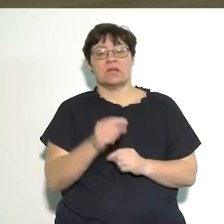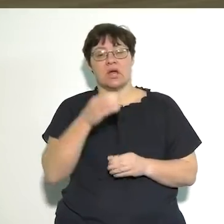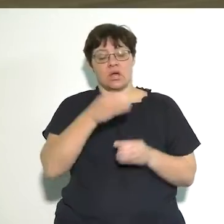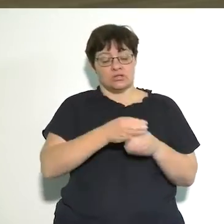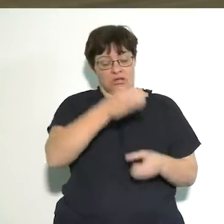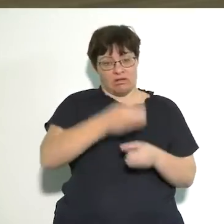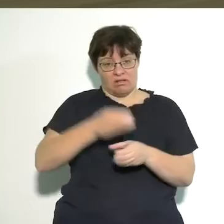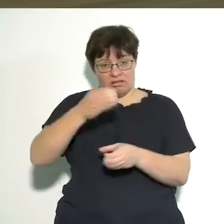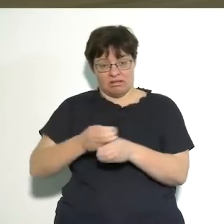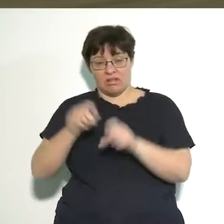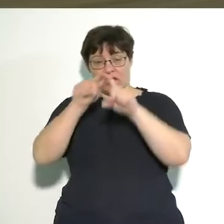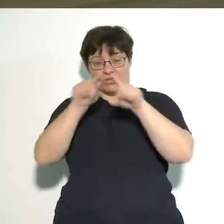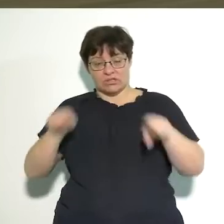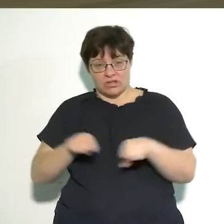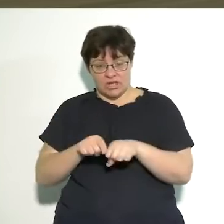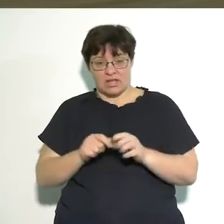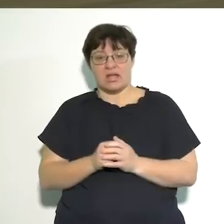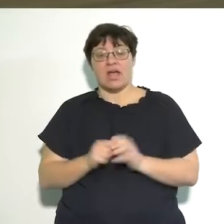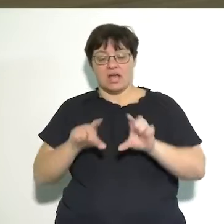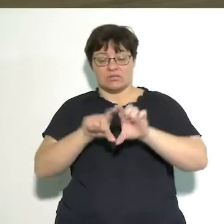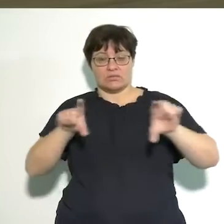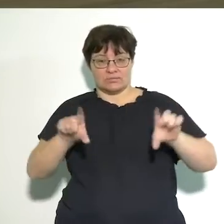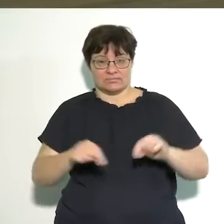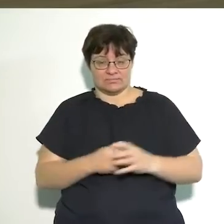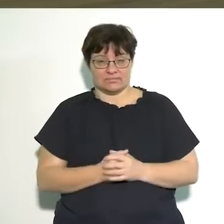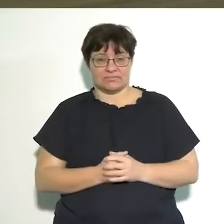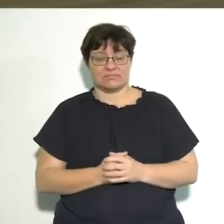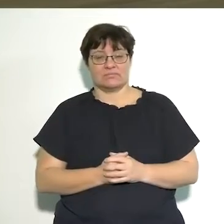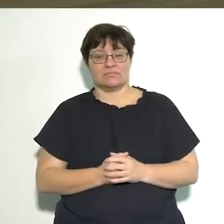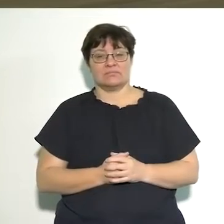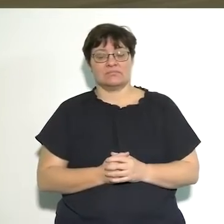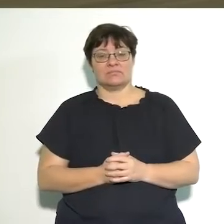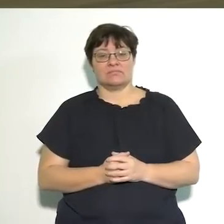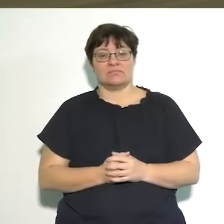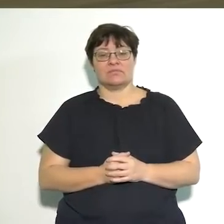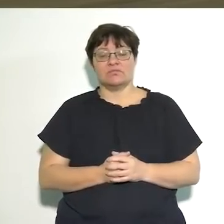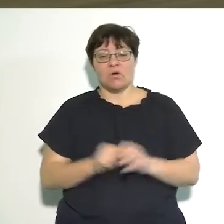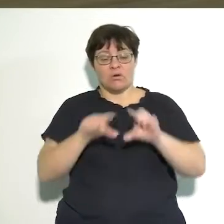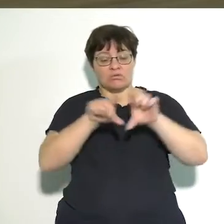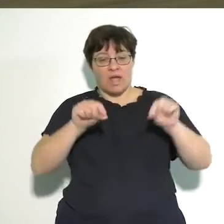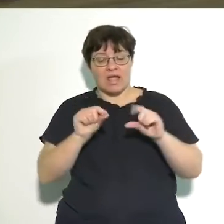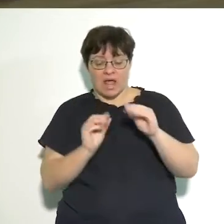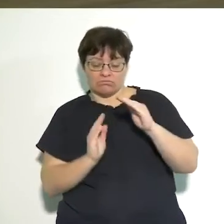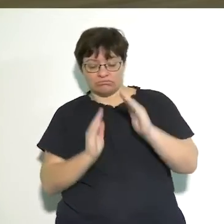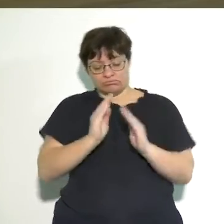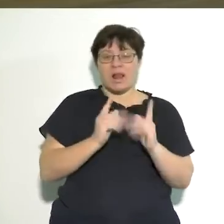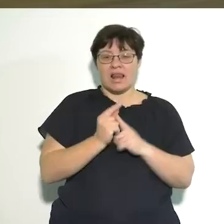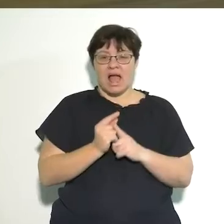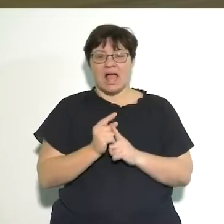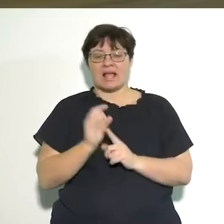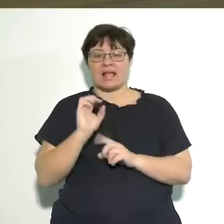squares and triangles. The squares can also squeeze into diamonds. For squares